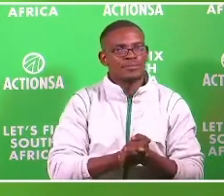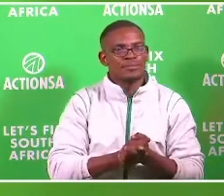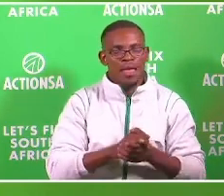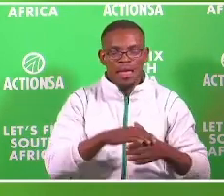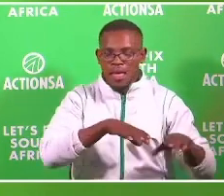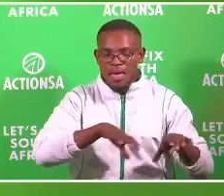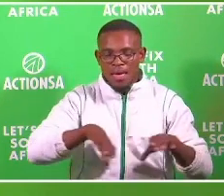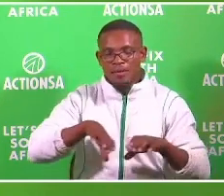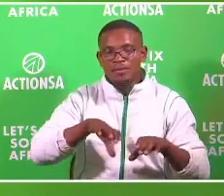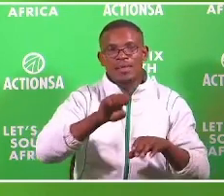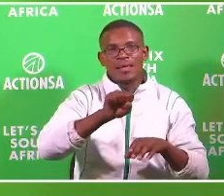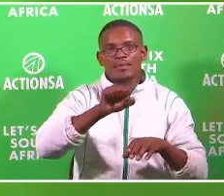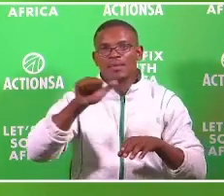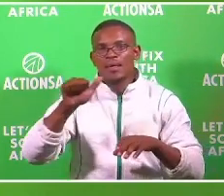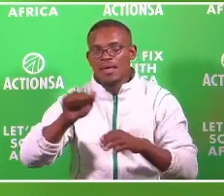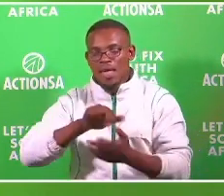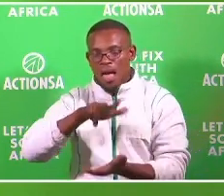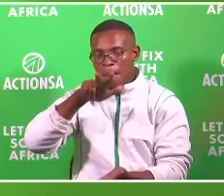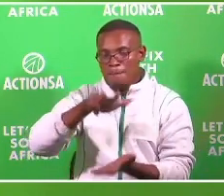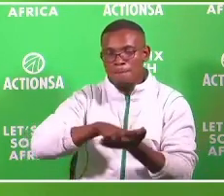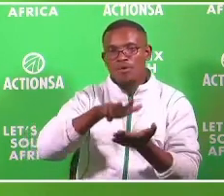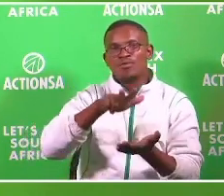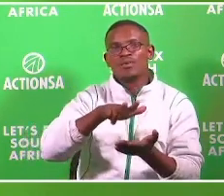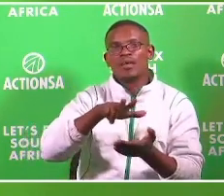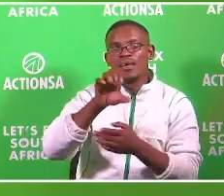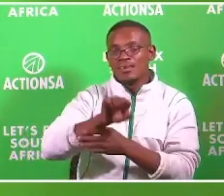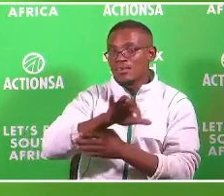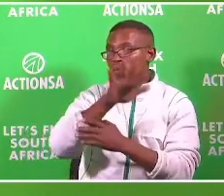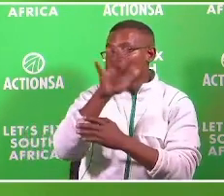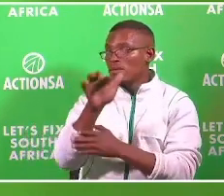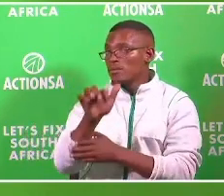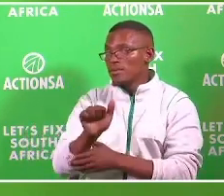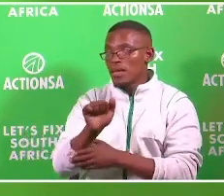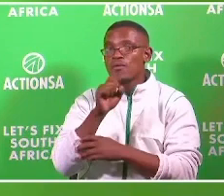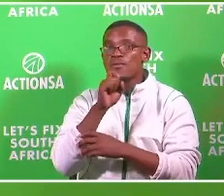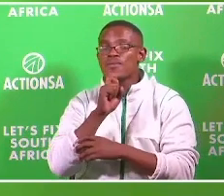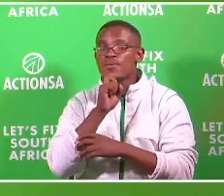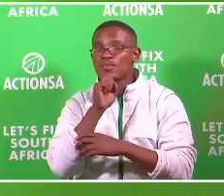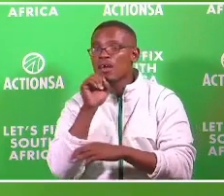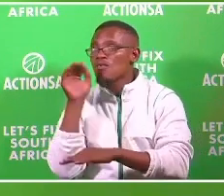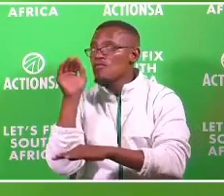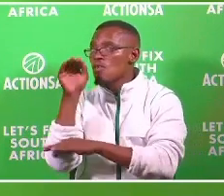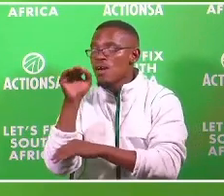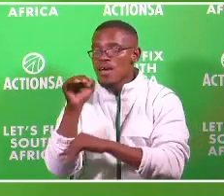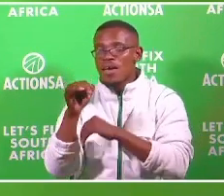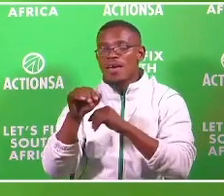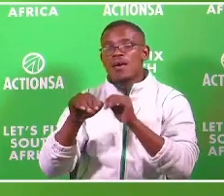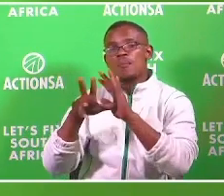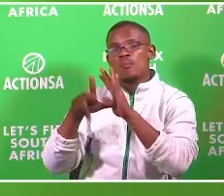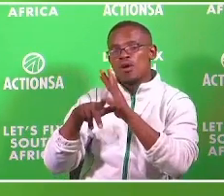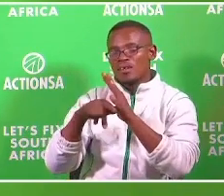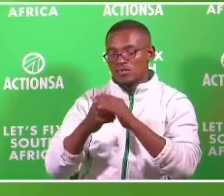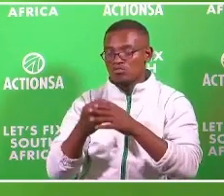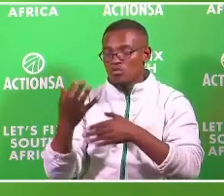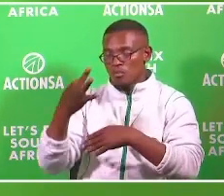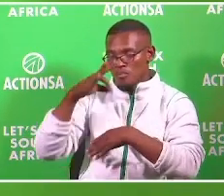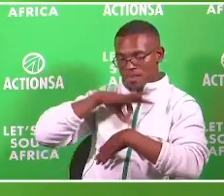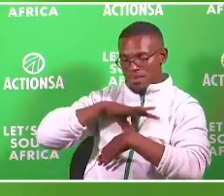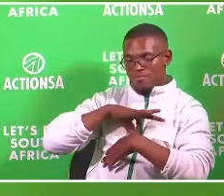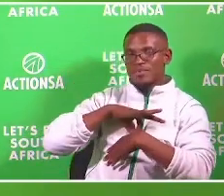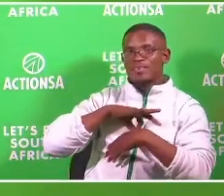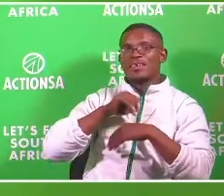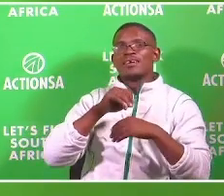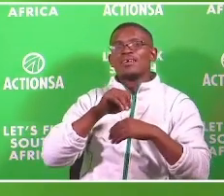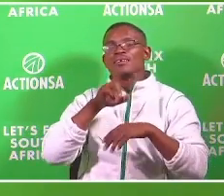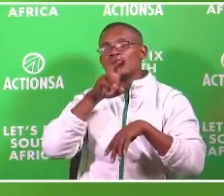ActionSA delegates approve that South Africa will use foreign policy to benefit the needs of our